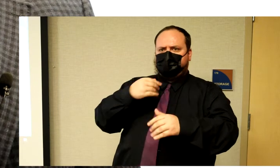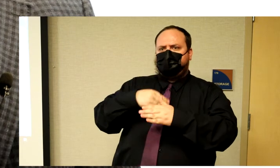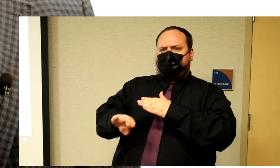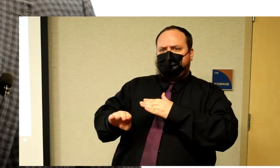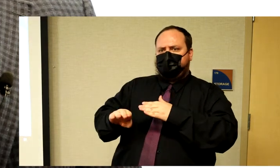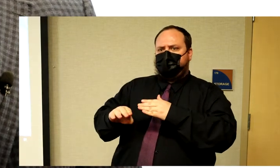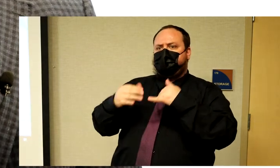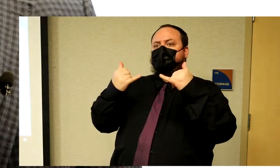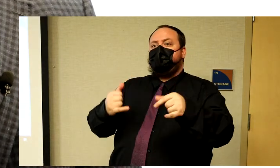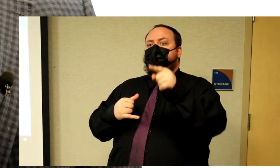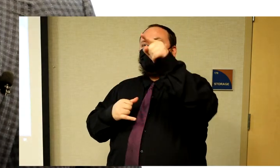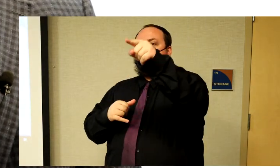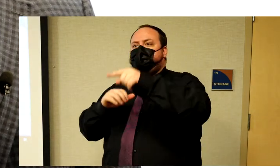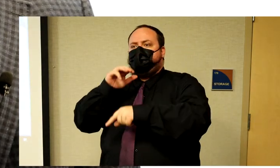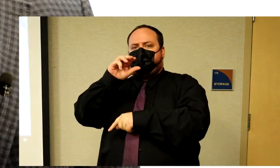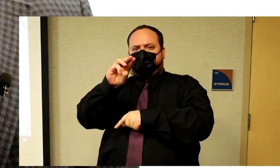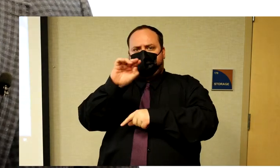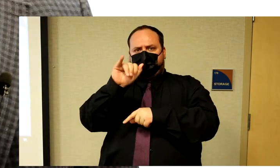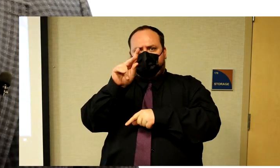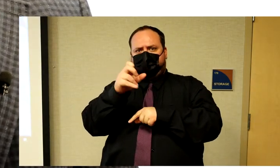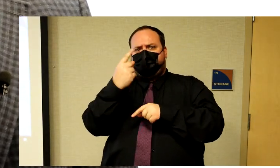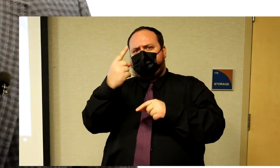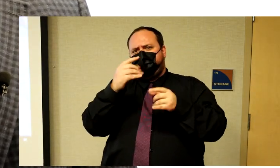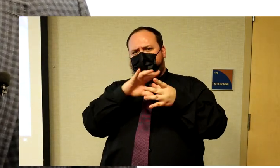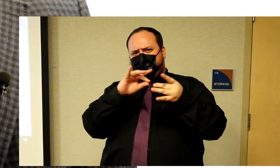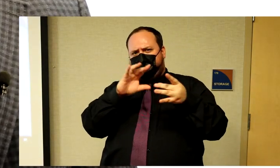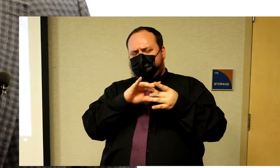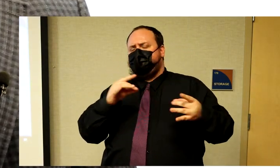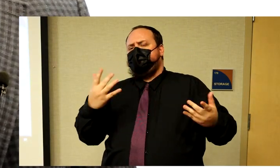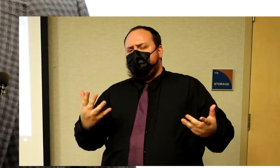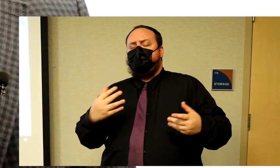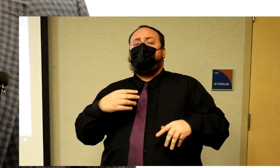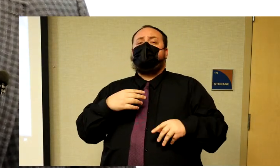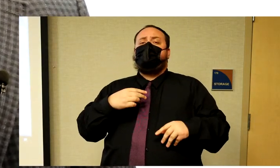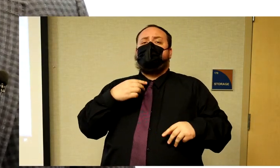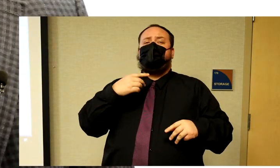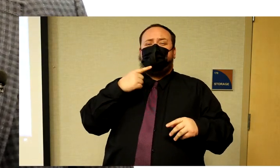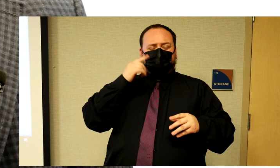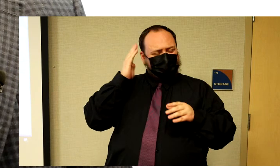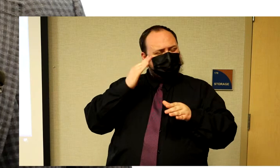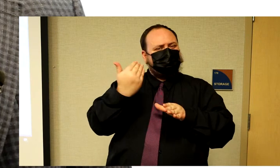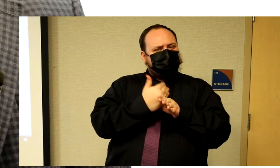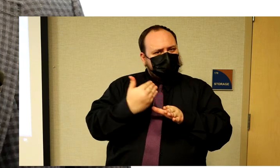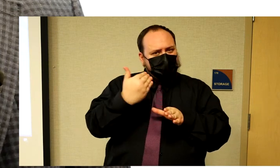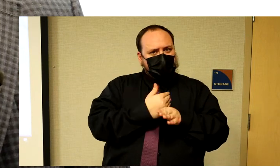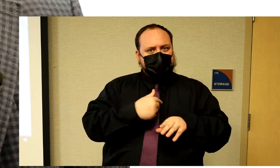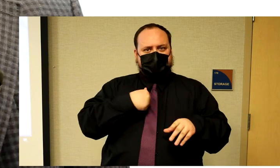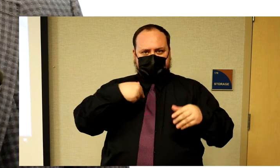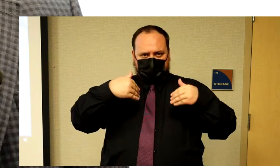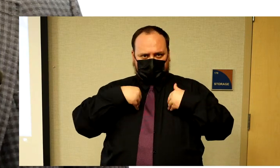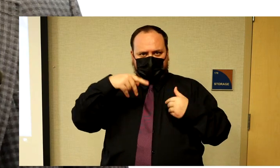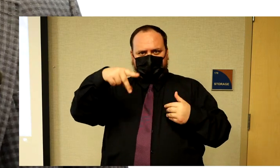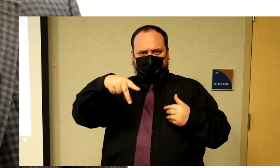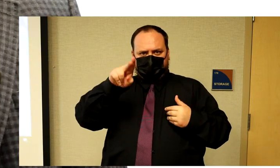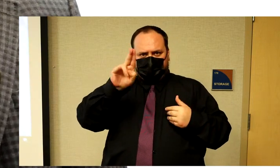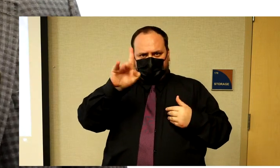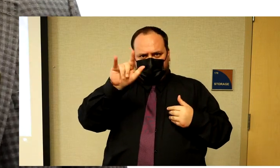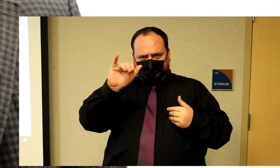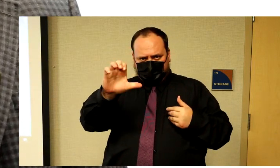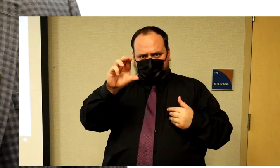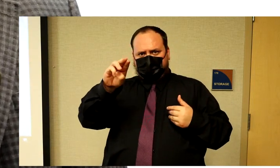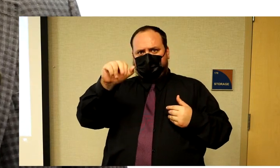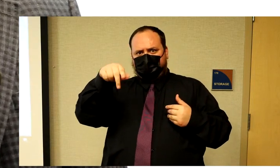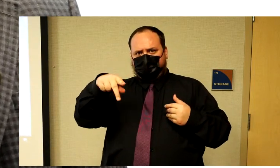Okay. Can I offer one comment? It would bother me if, we have public map 2 and we have map 5, in